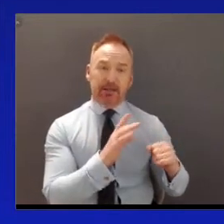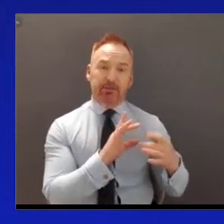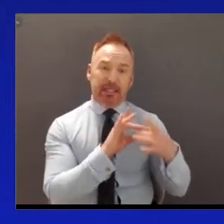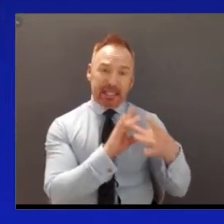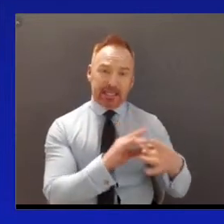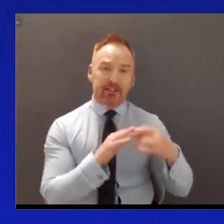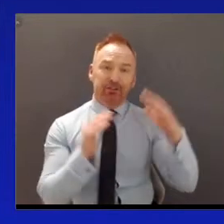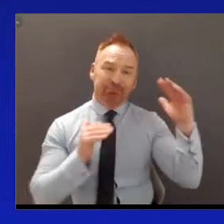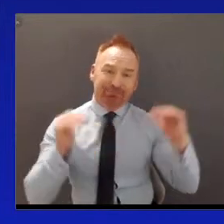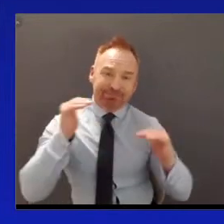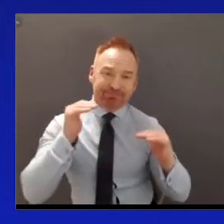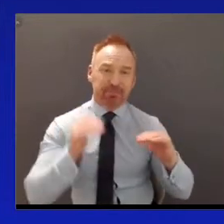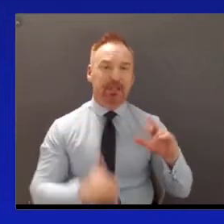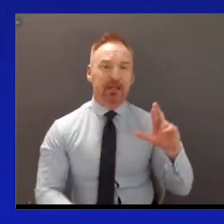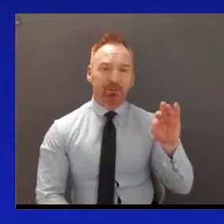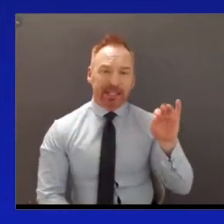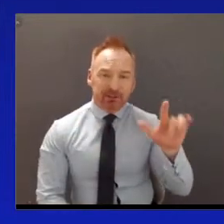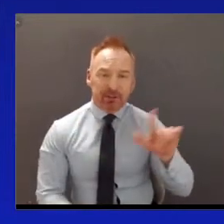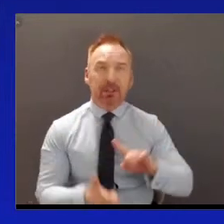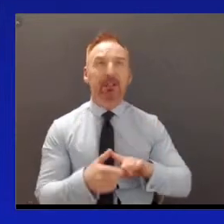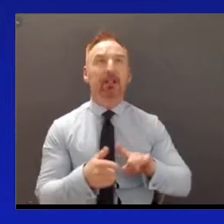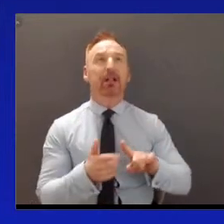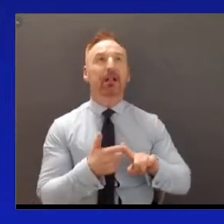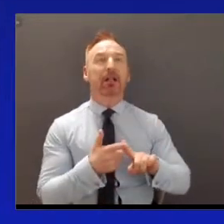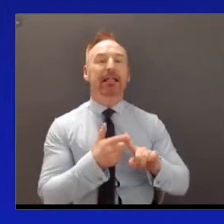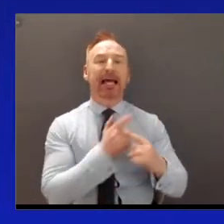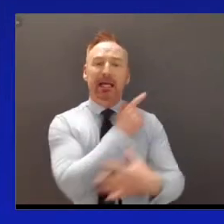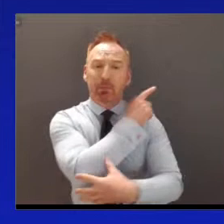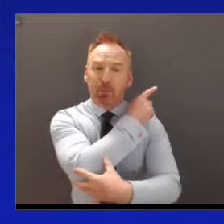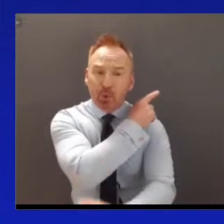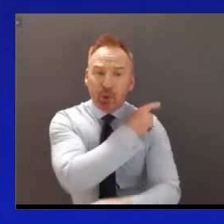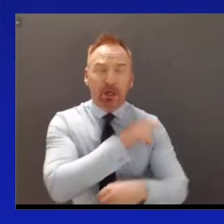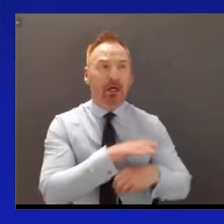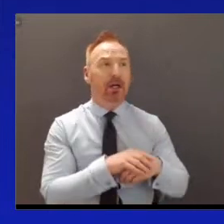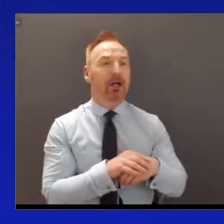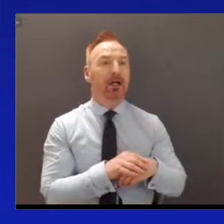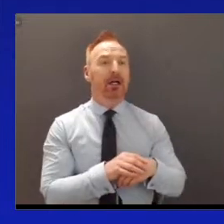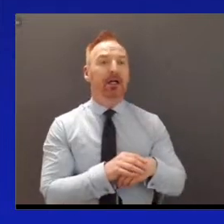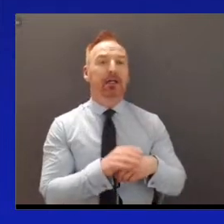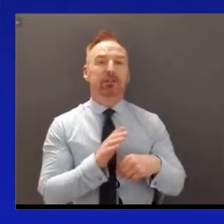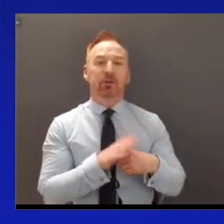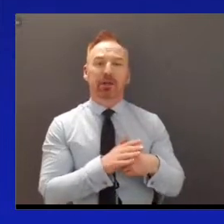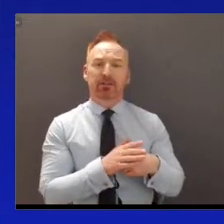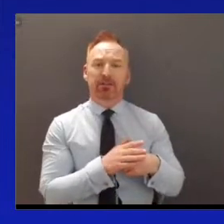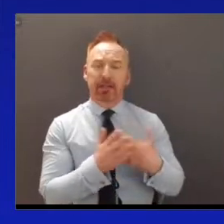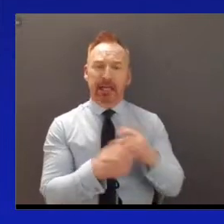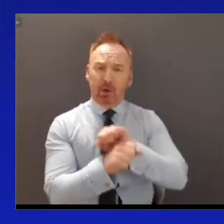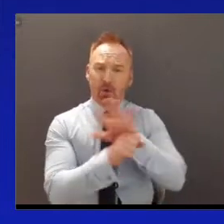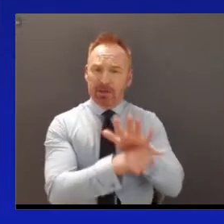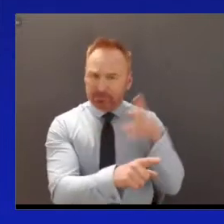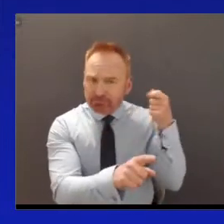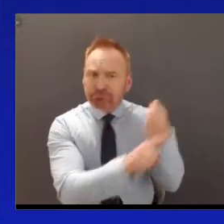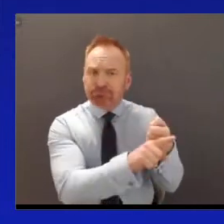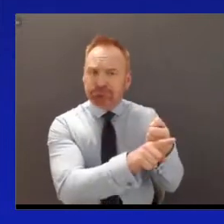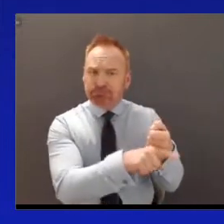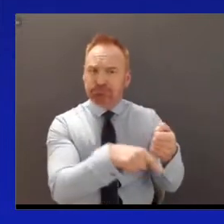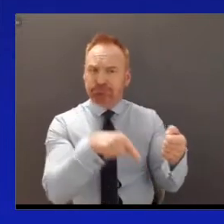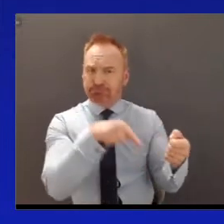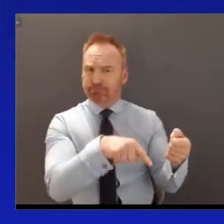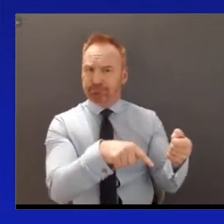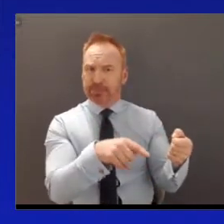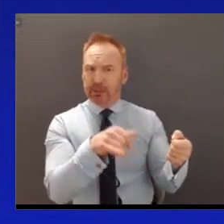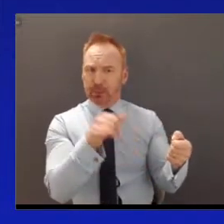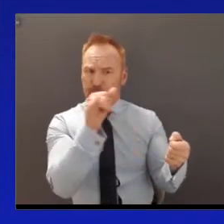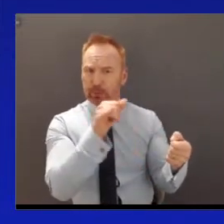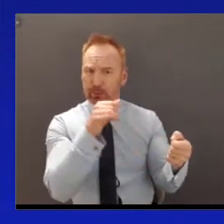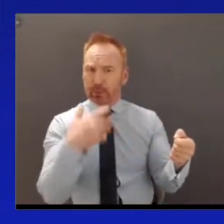poor districts, people who've been impacted more heavily by COVID-19. So at least 2 of these sites are going to be targeting